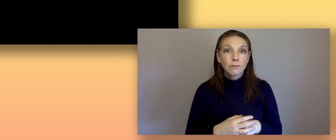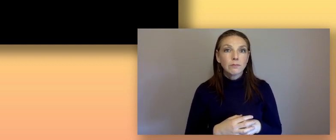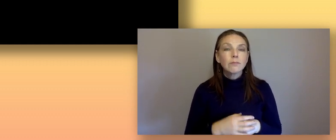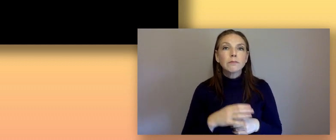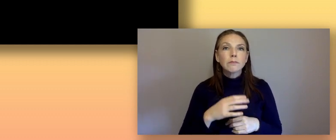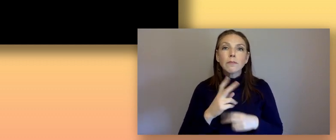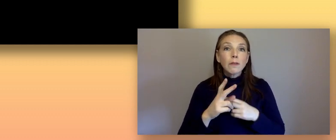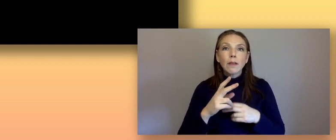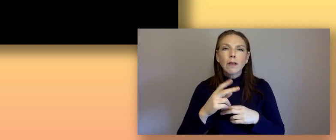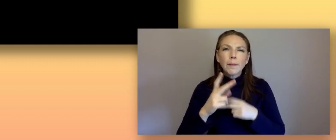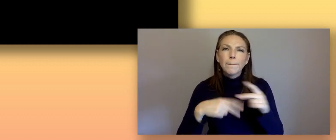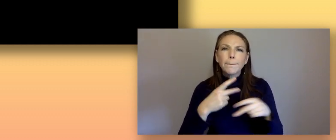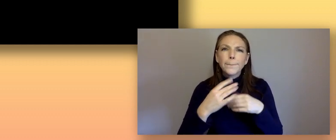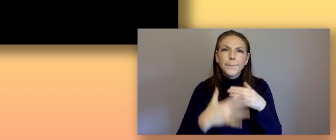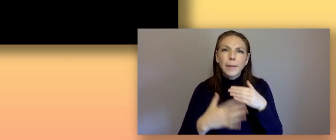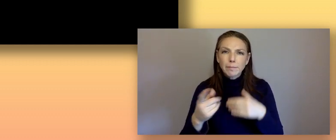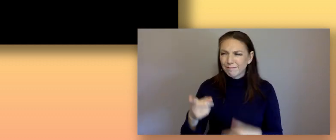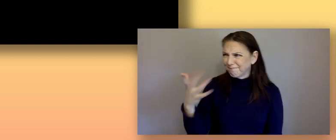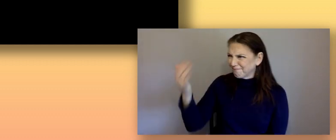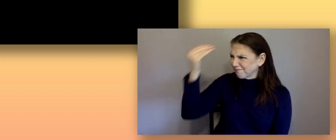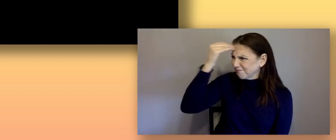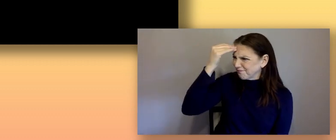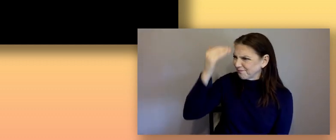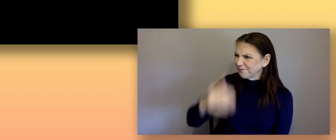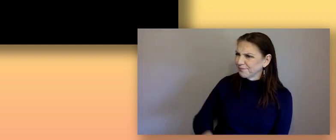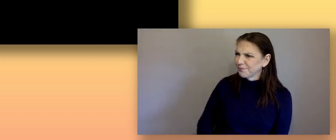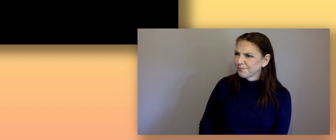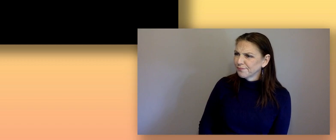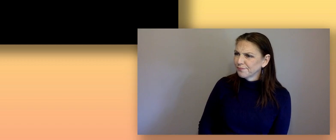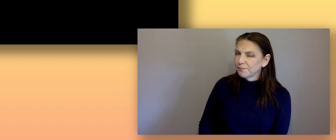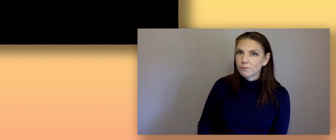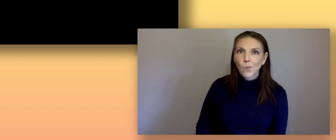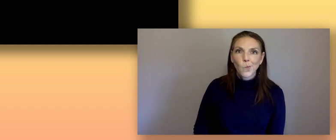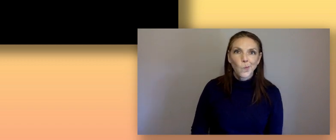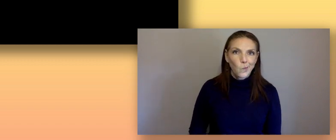And what is your blood type? You know my blood type.